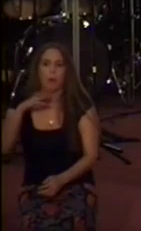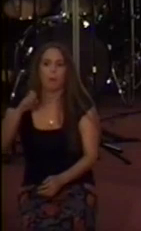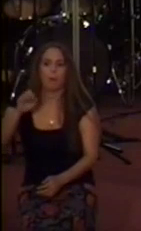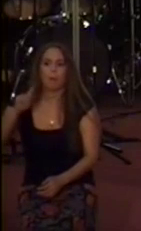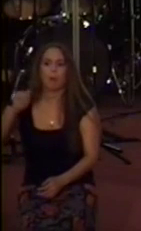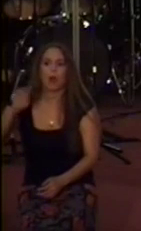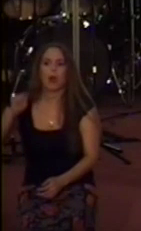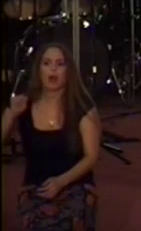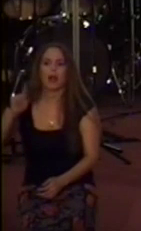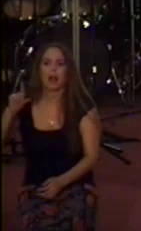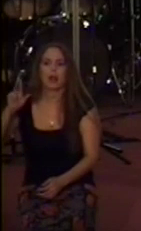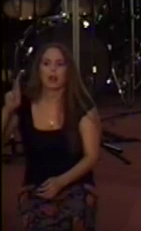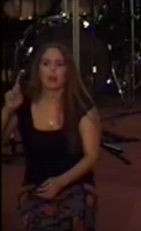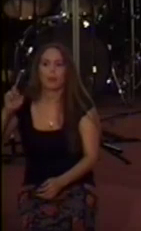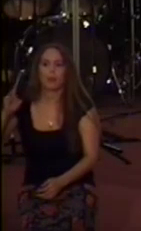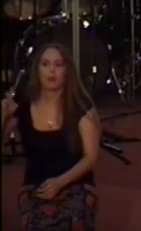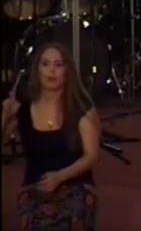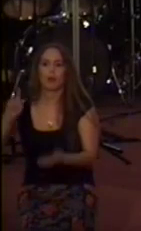it."